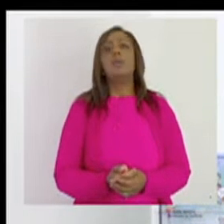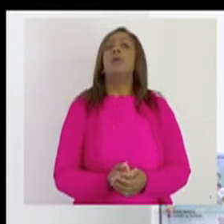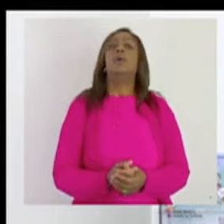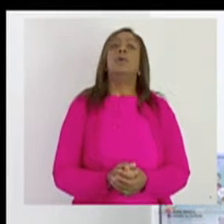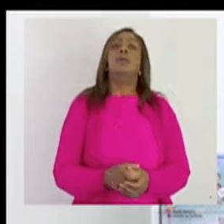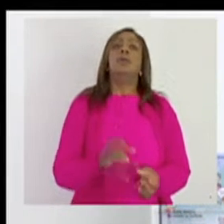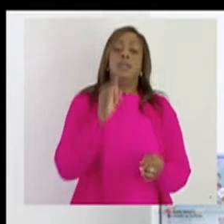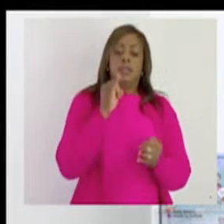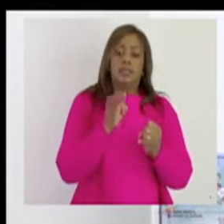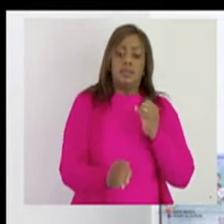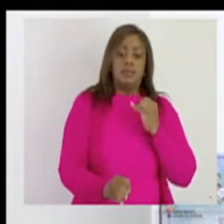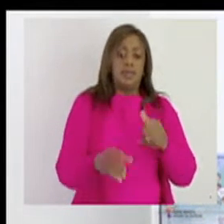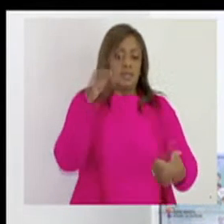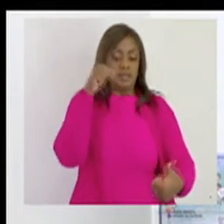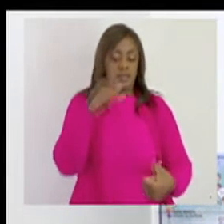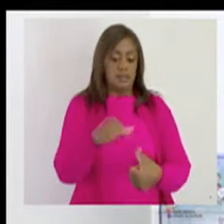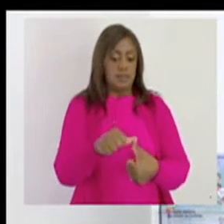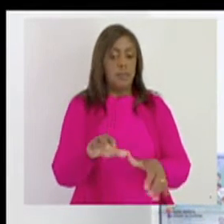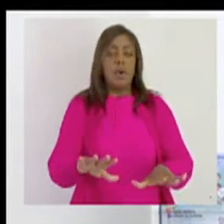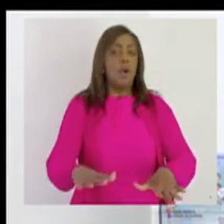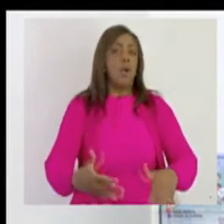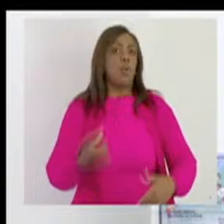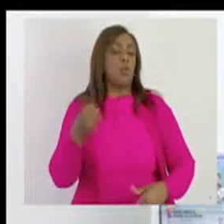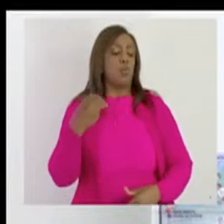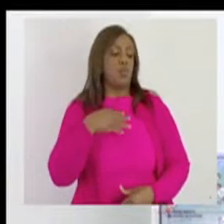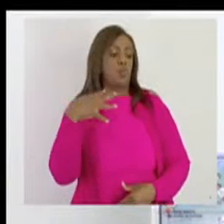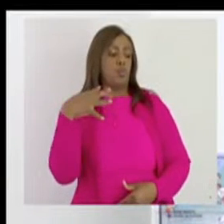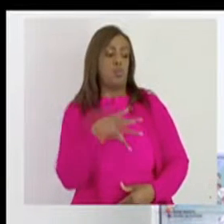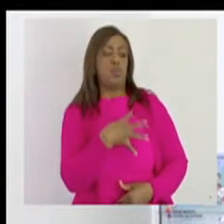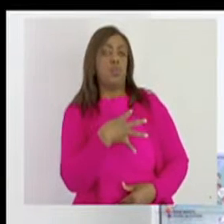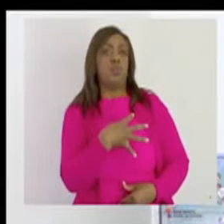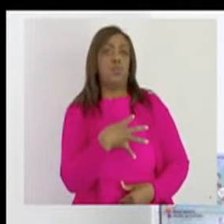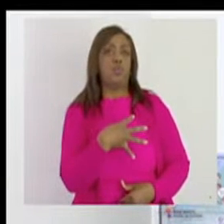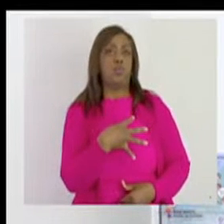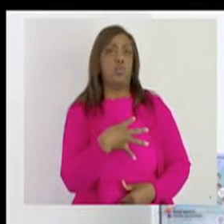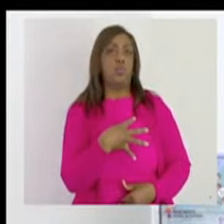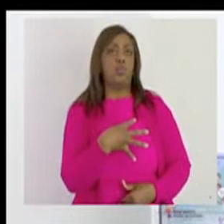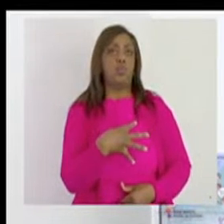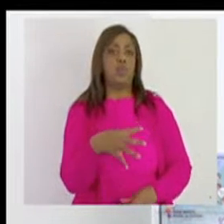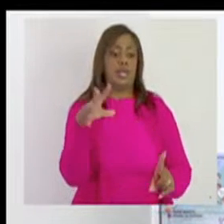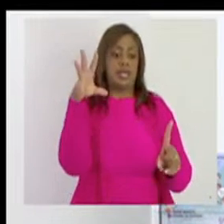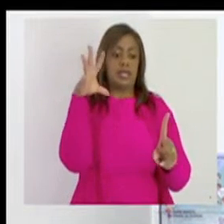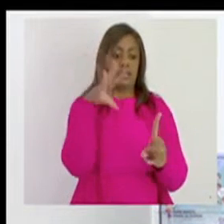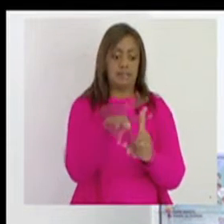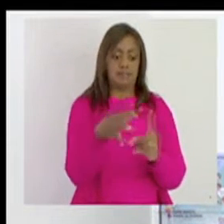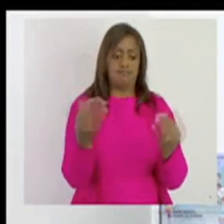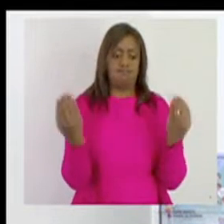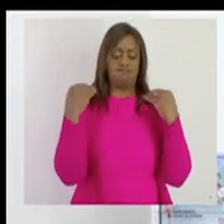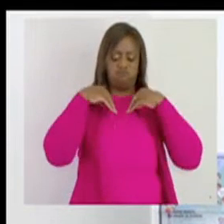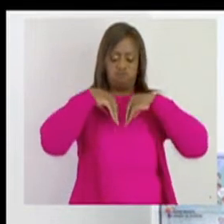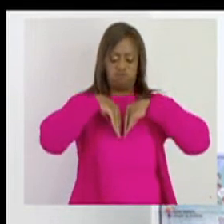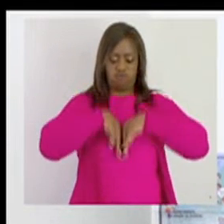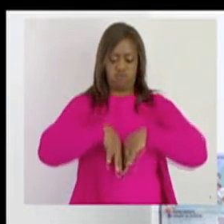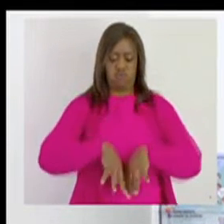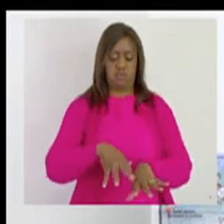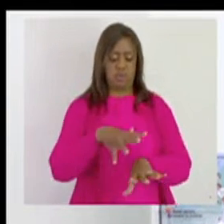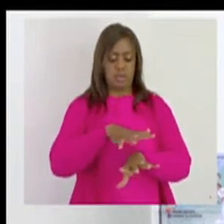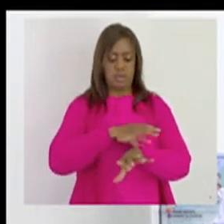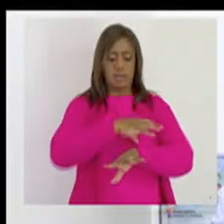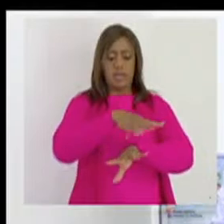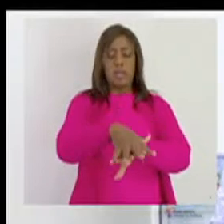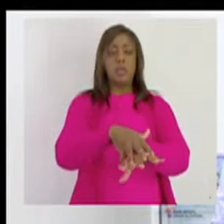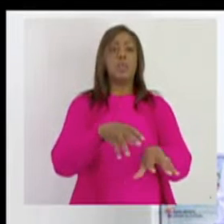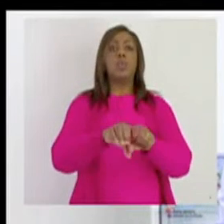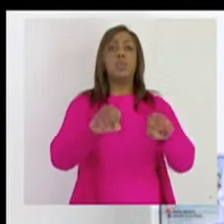at, we have looked at how HIV and AIDS attacks and then destroy the body's immune system. Then he said,